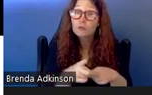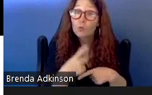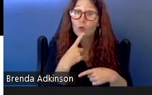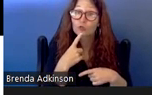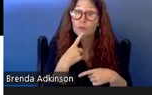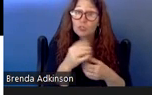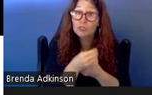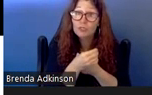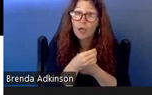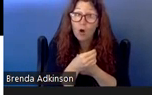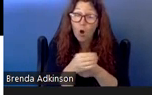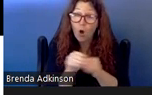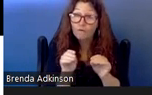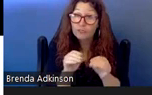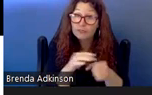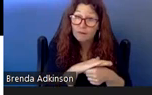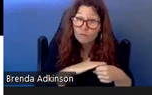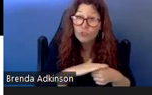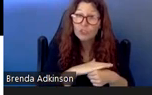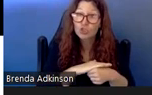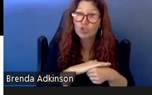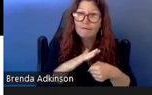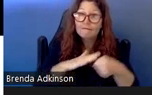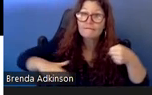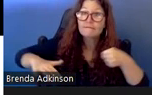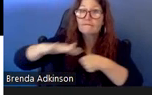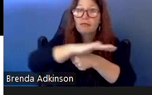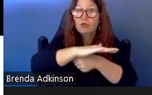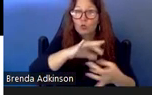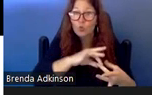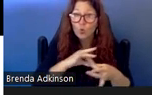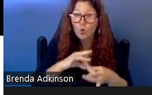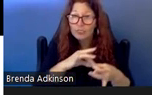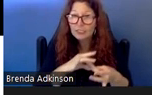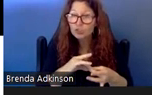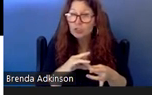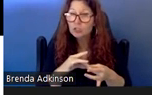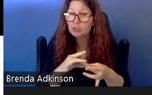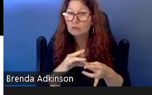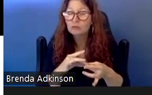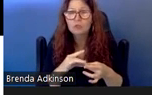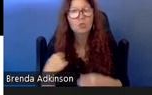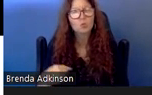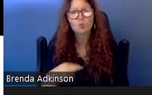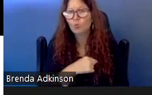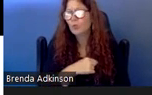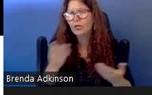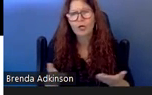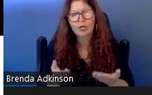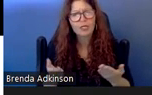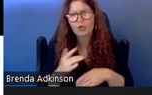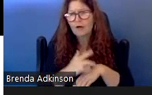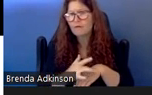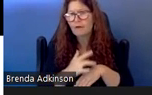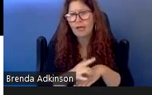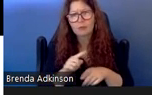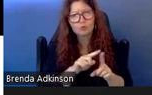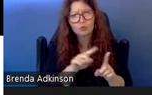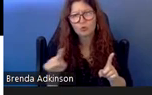Regional Field Coordination, in which I lead, we are always available to you, as well as our